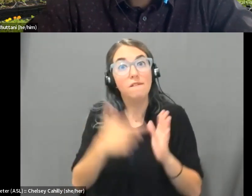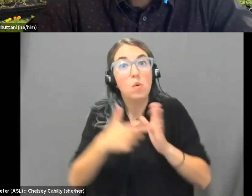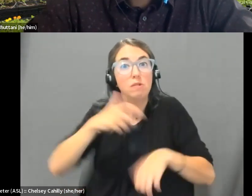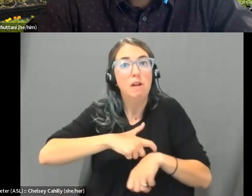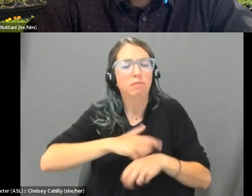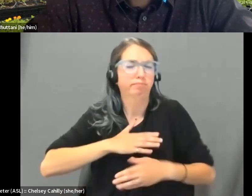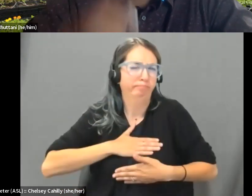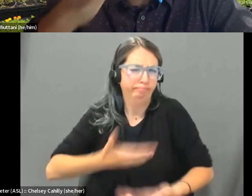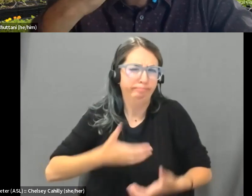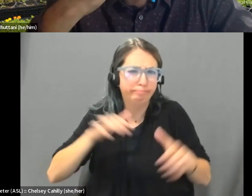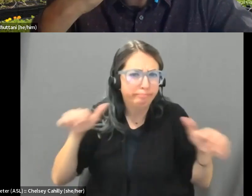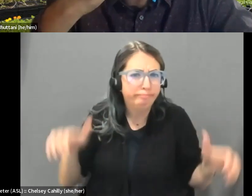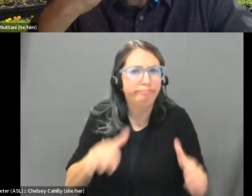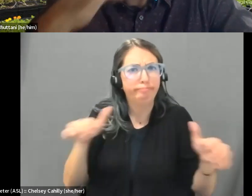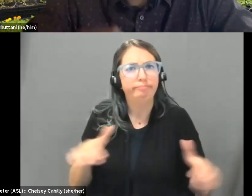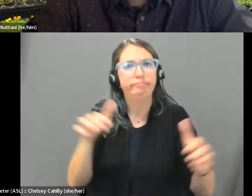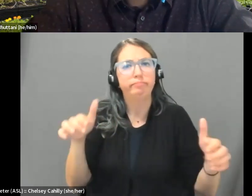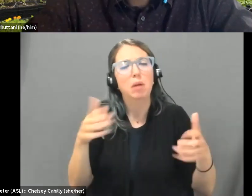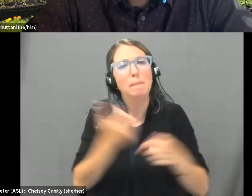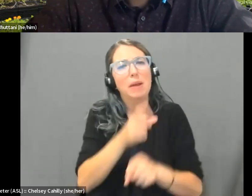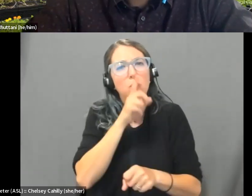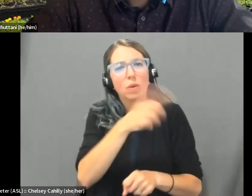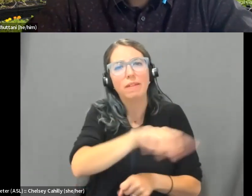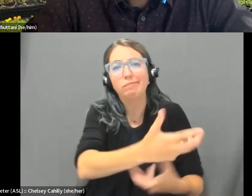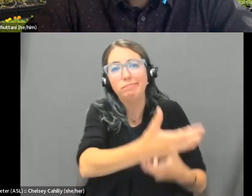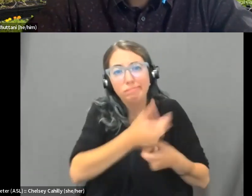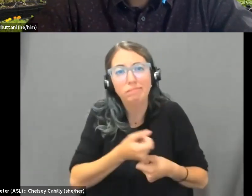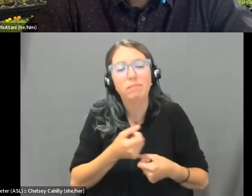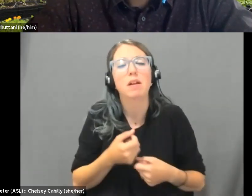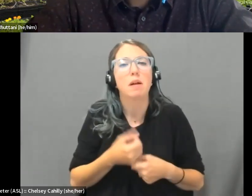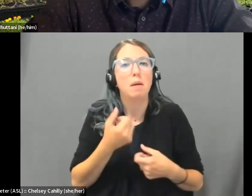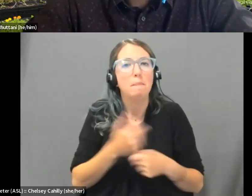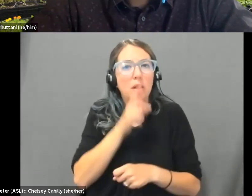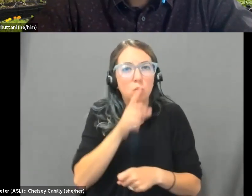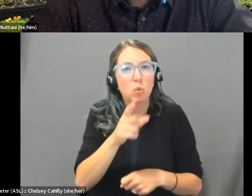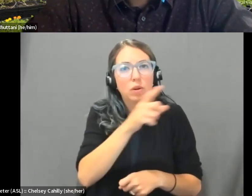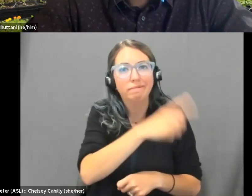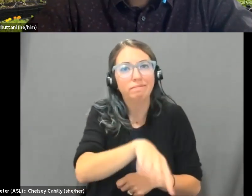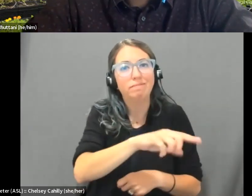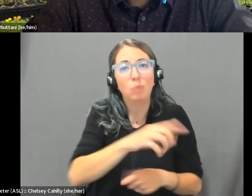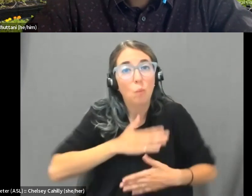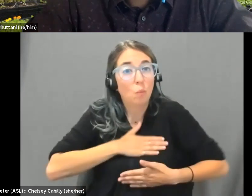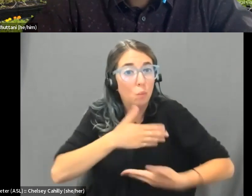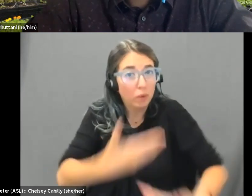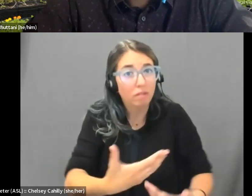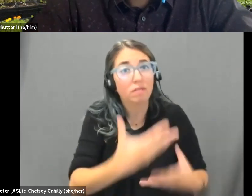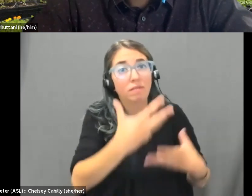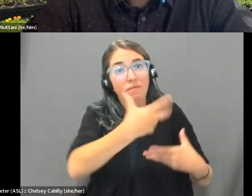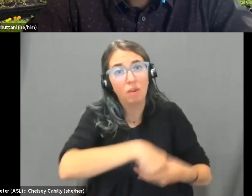and understanding of how they want their data reflected in the platform in order to move on along with the next steps